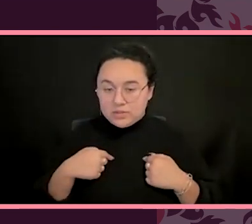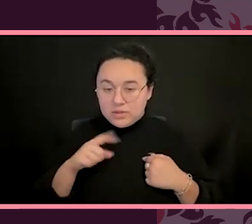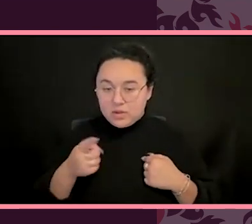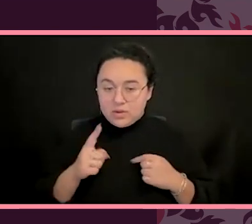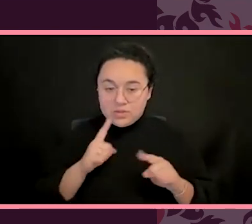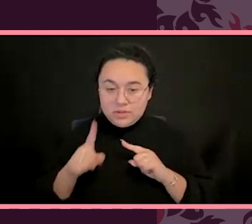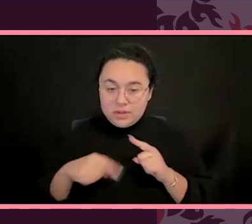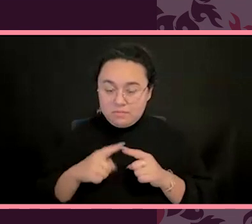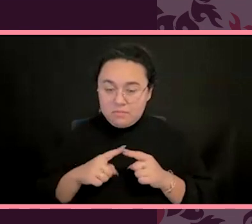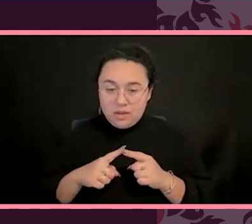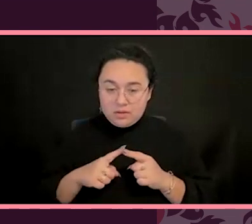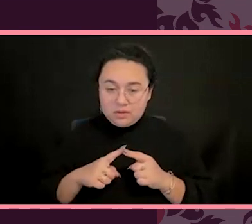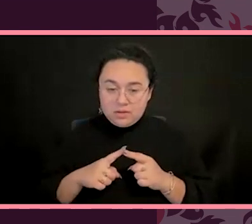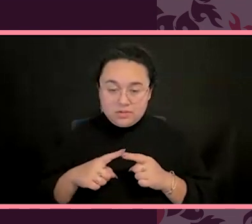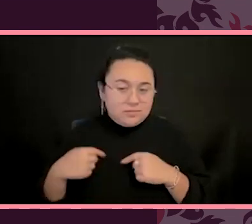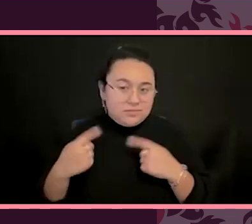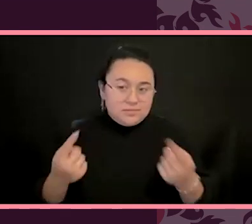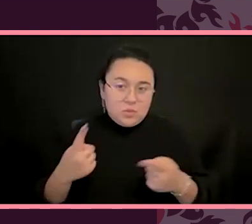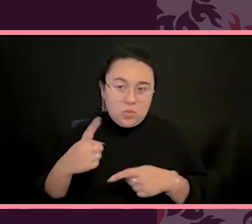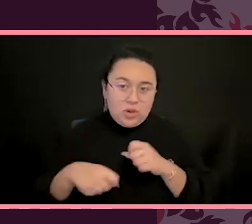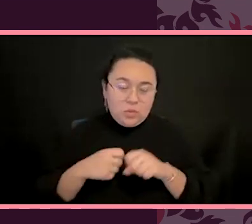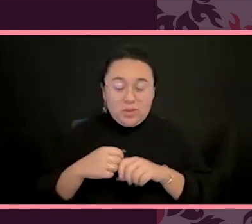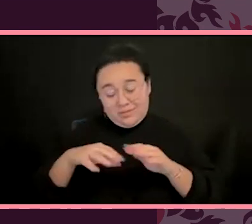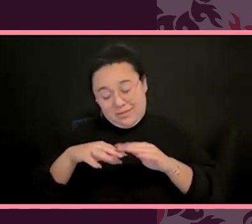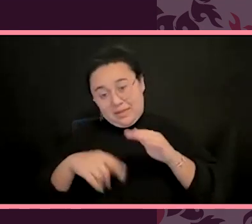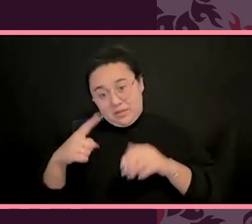speak for the last less than a year,